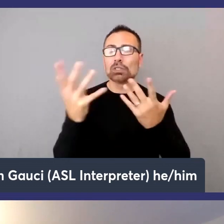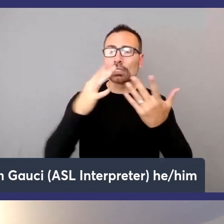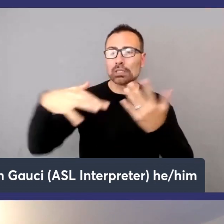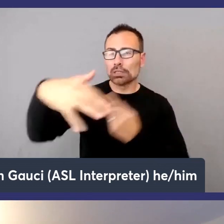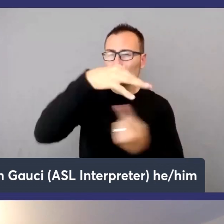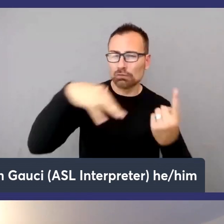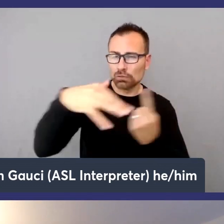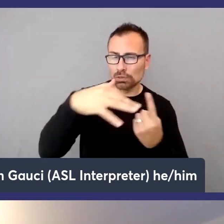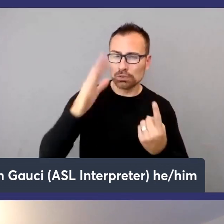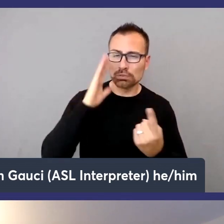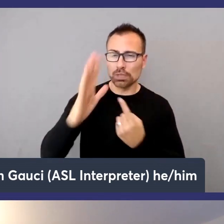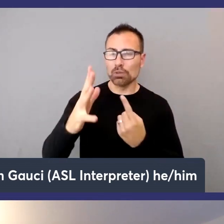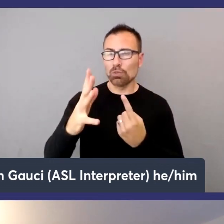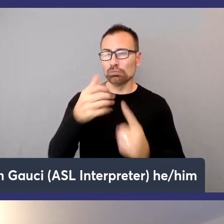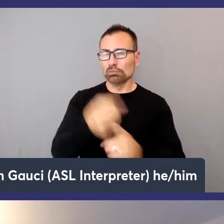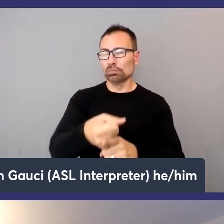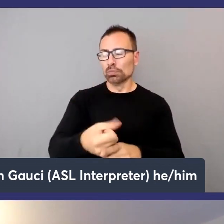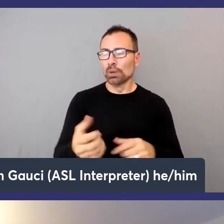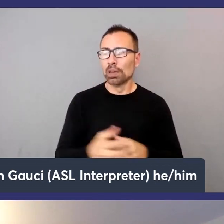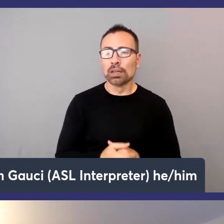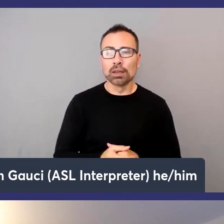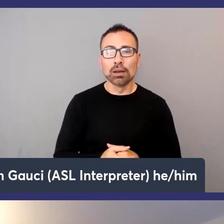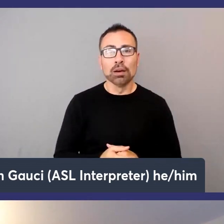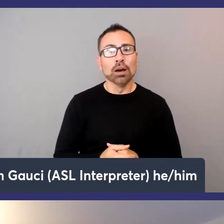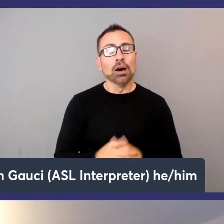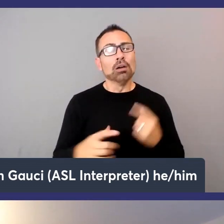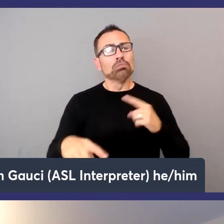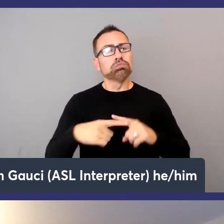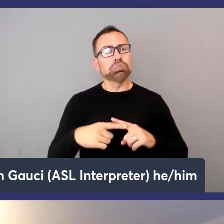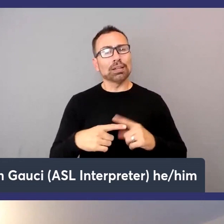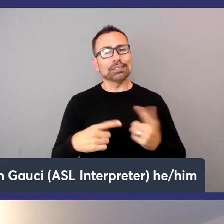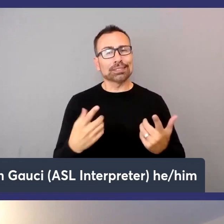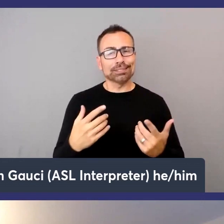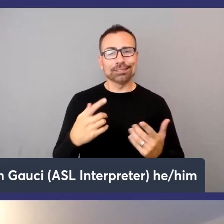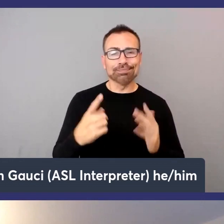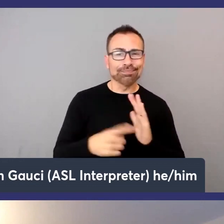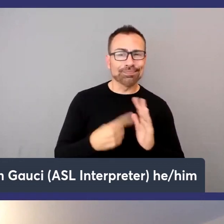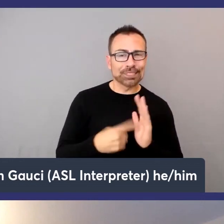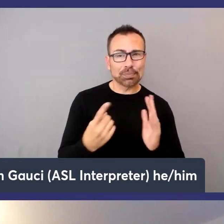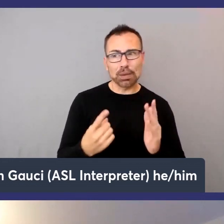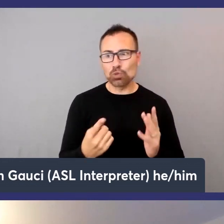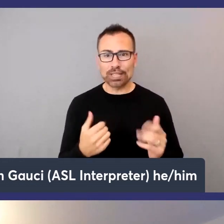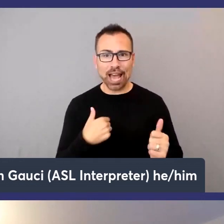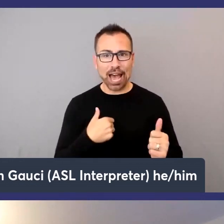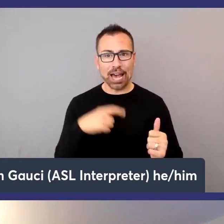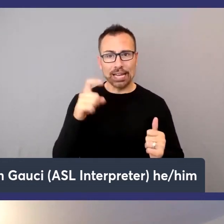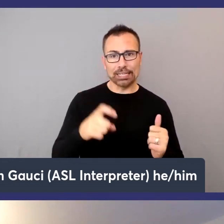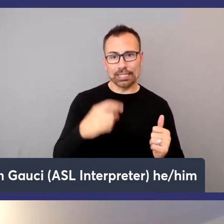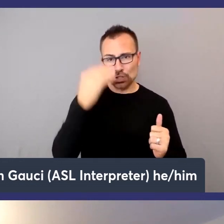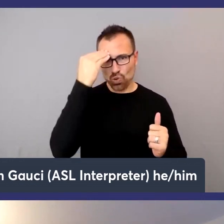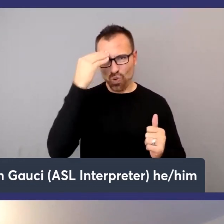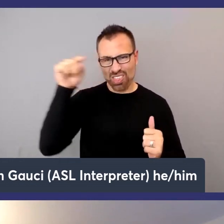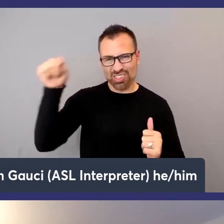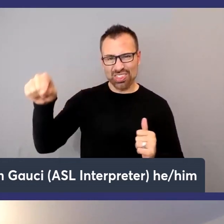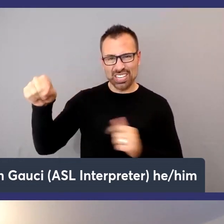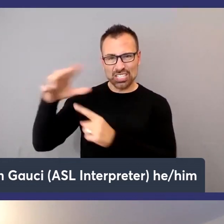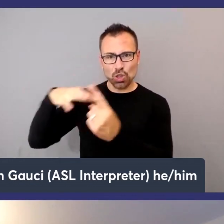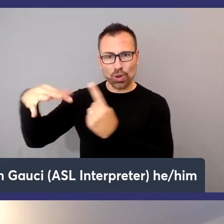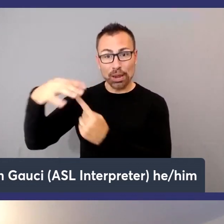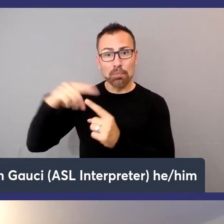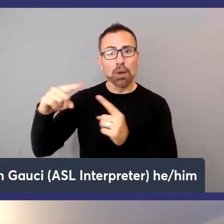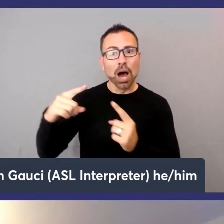unique challenges as well, where I need the contextual space of, yeah, I know where this is located, but what's around it,